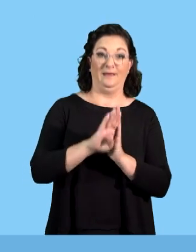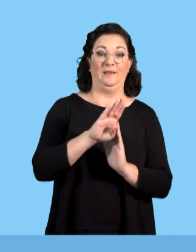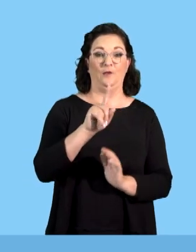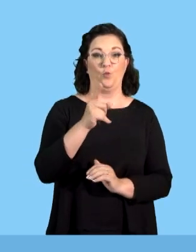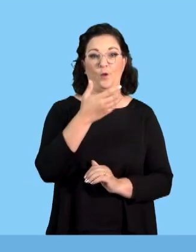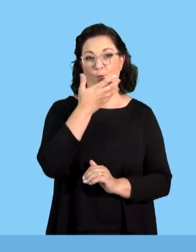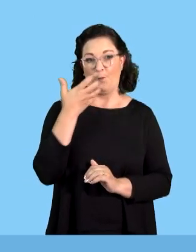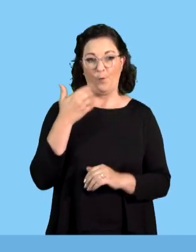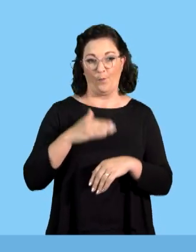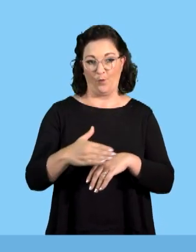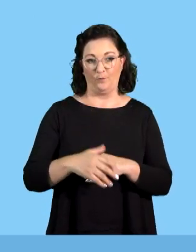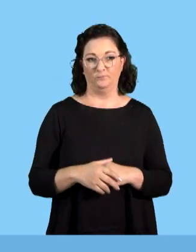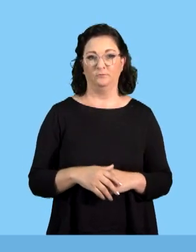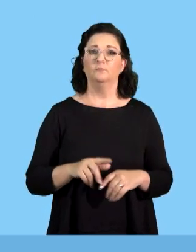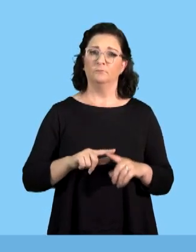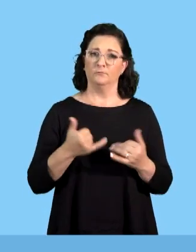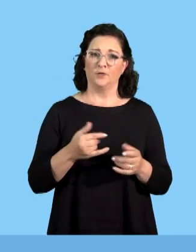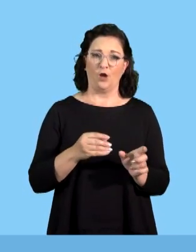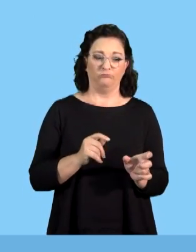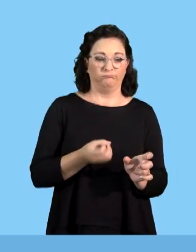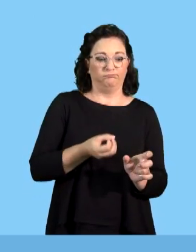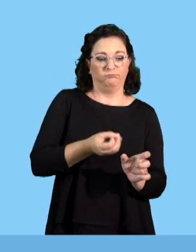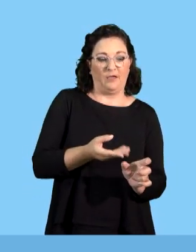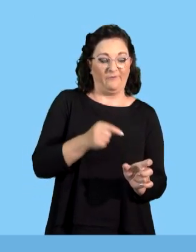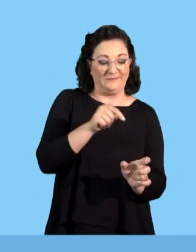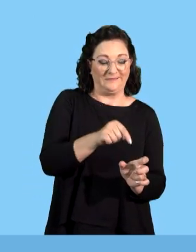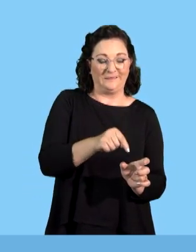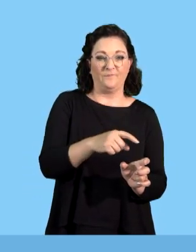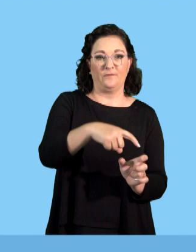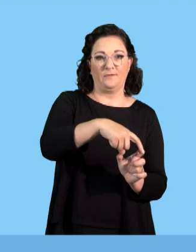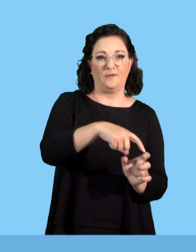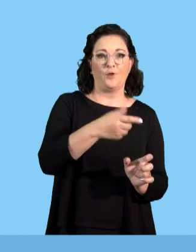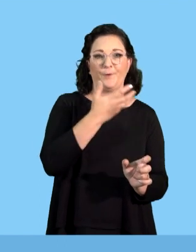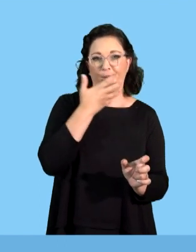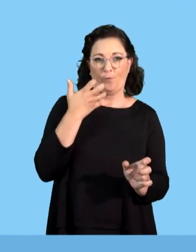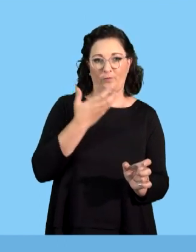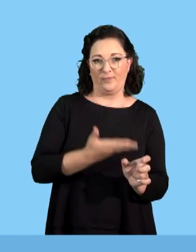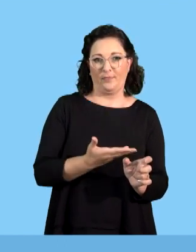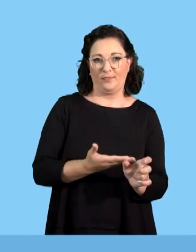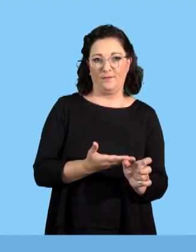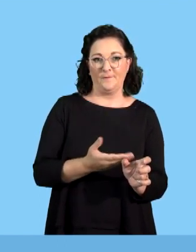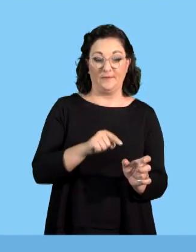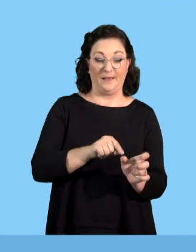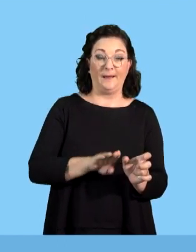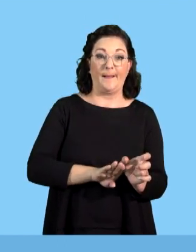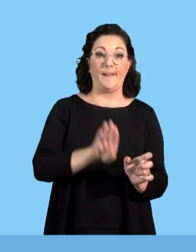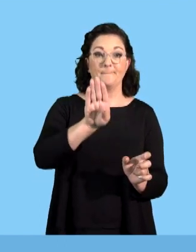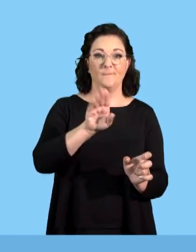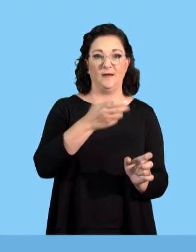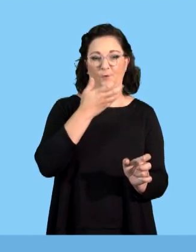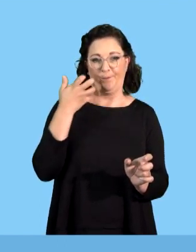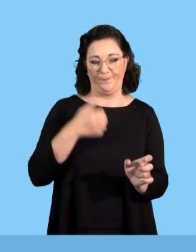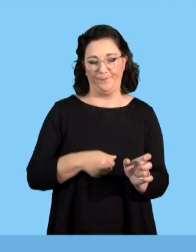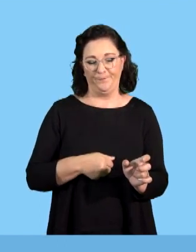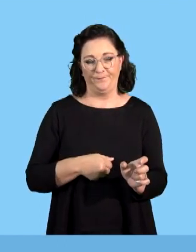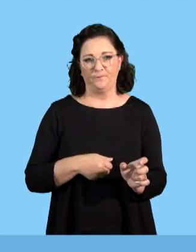transferred into the resistor, it can be transferred in a form of heat. And because of that now, that electric current can cause objects to